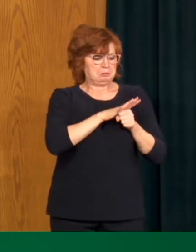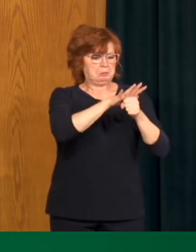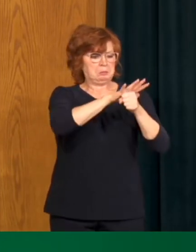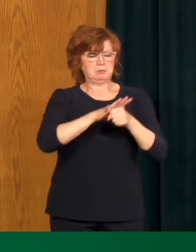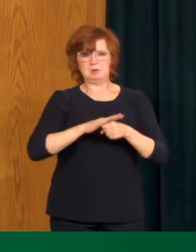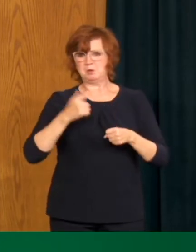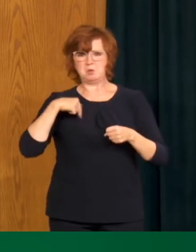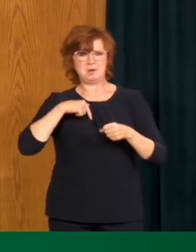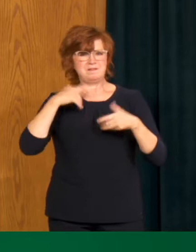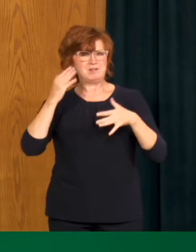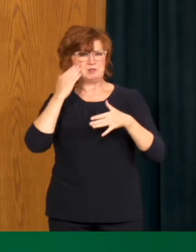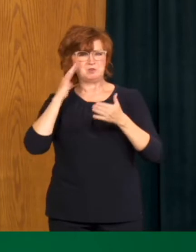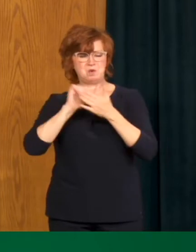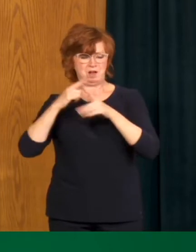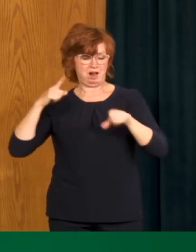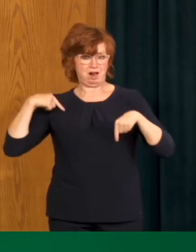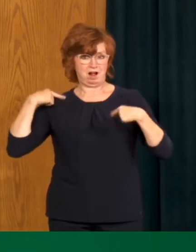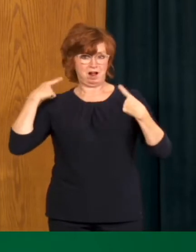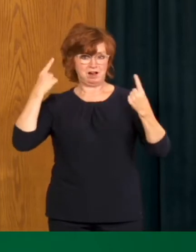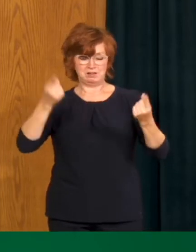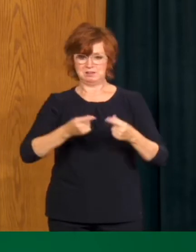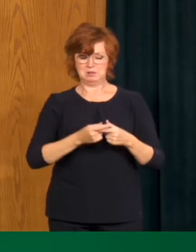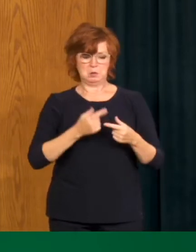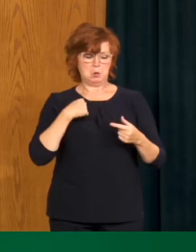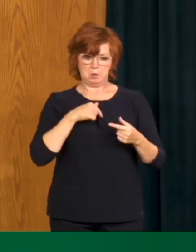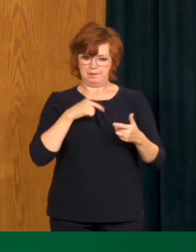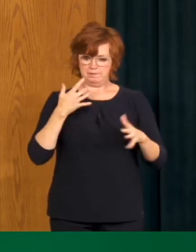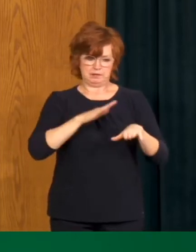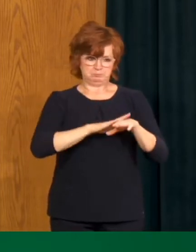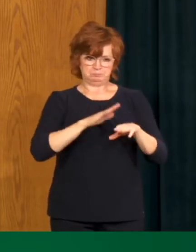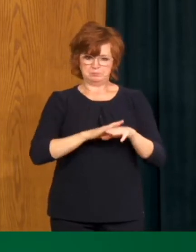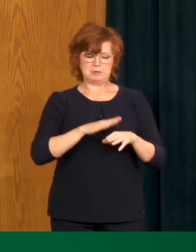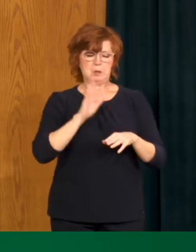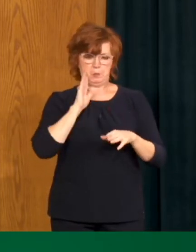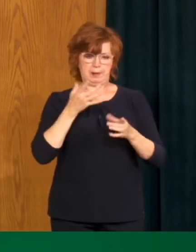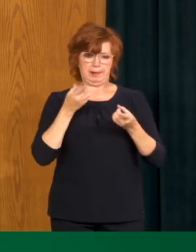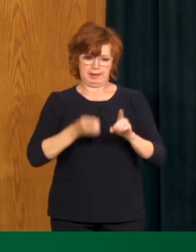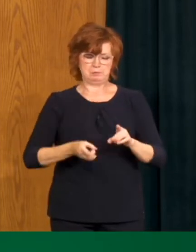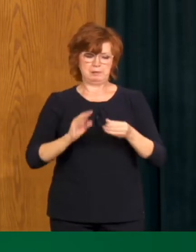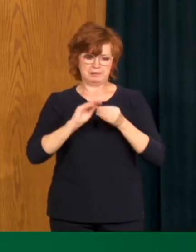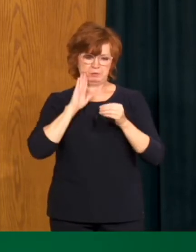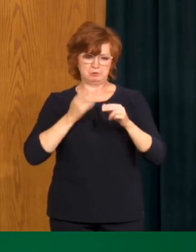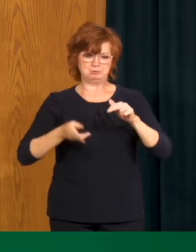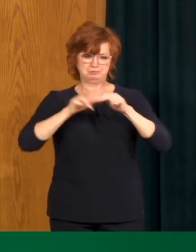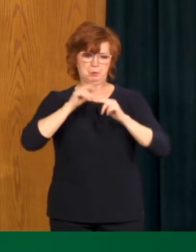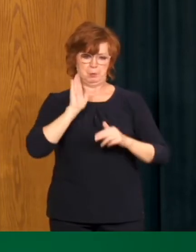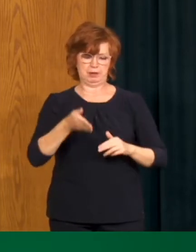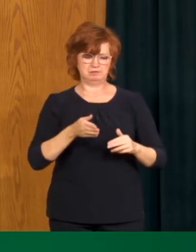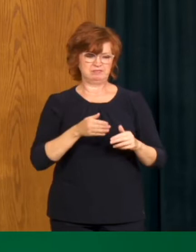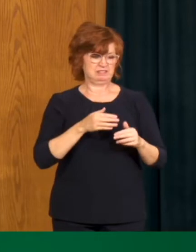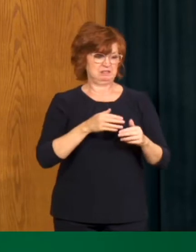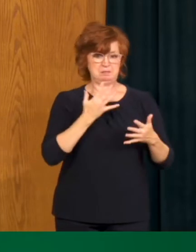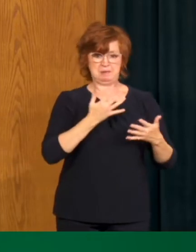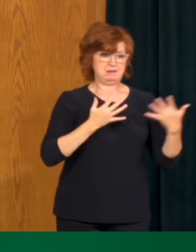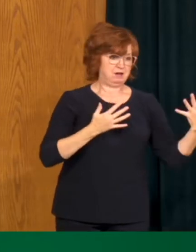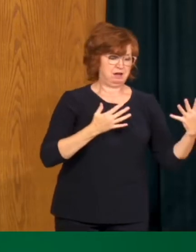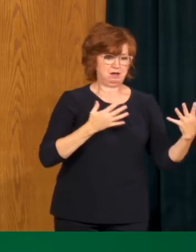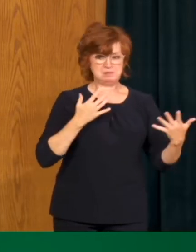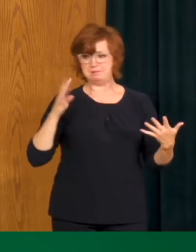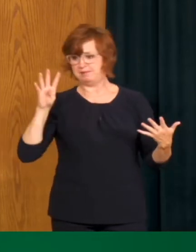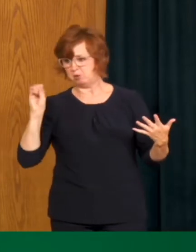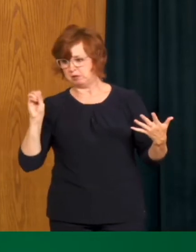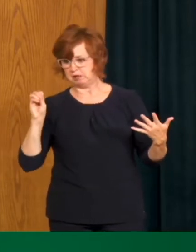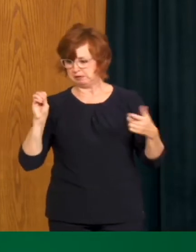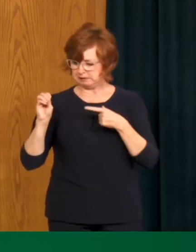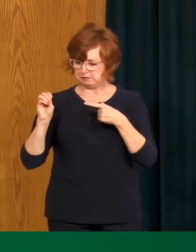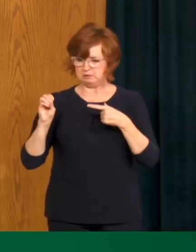to pop up on an ongoing basis, whether it's 5 a day or 40 a day. I mean, nobody wants to see the big numbers, but we're not